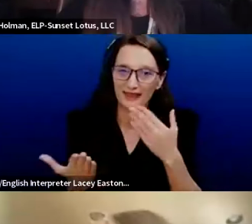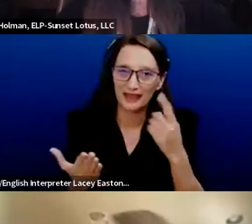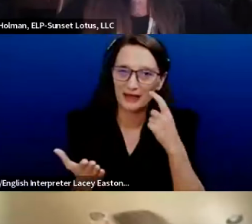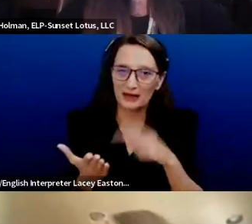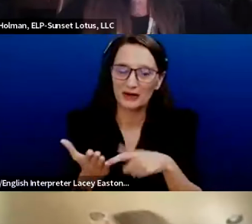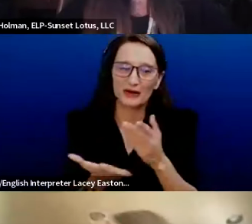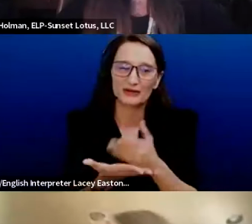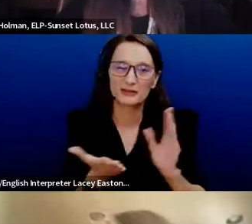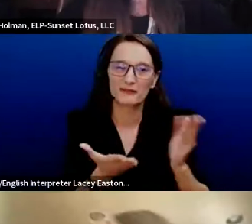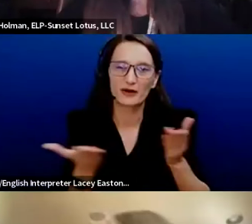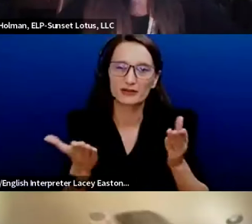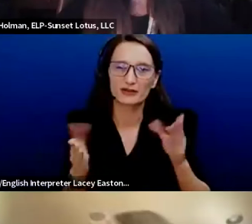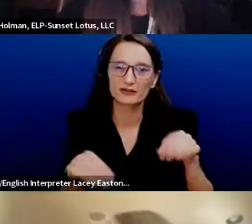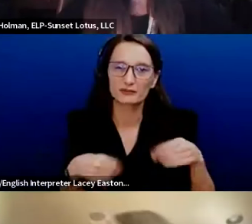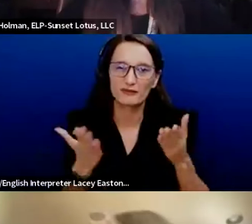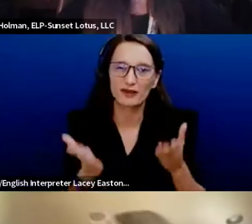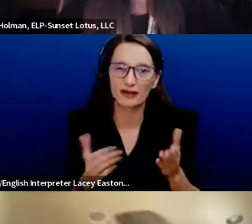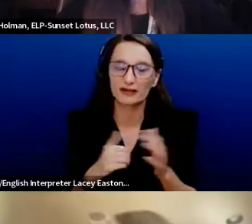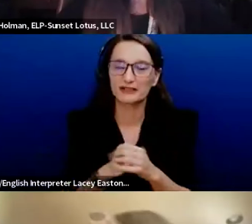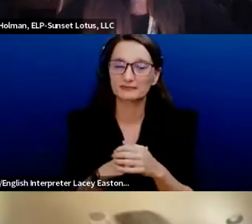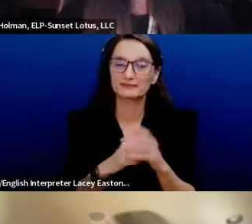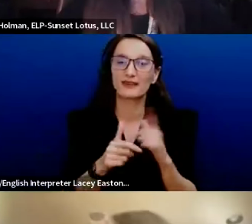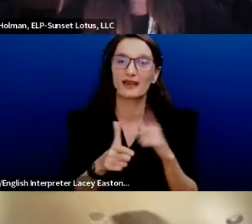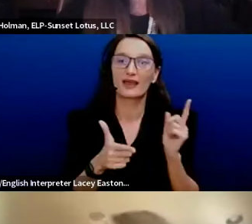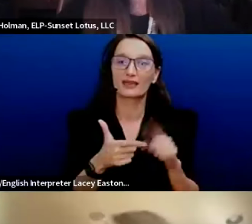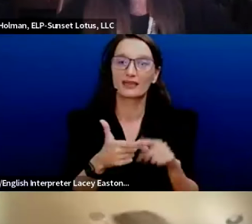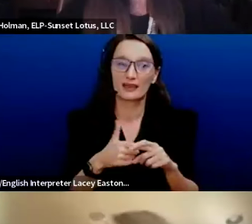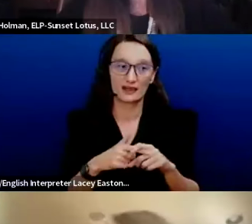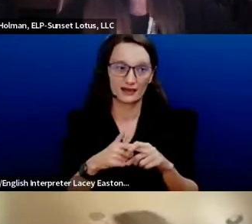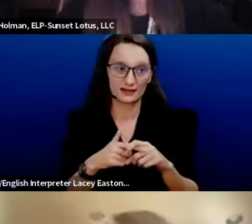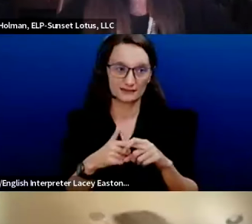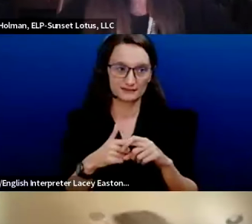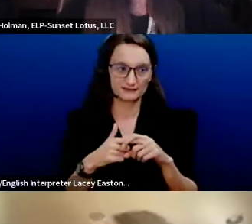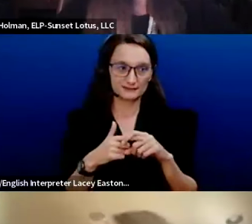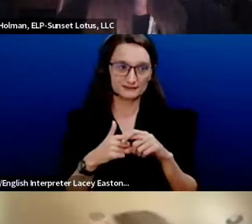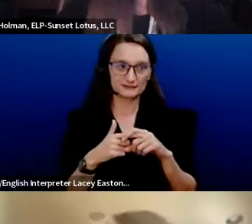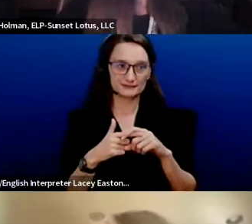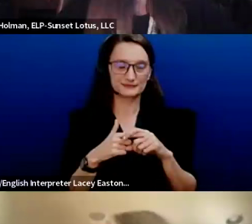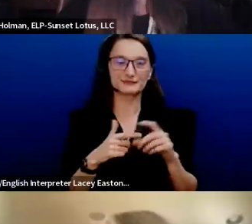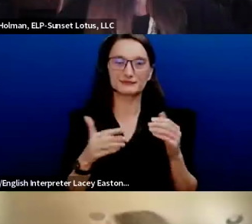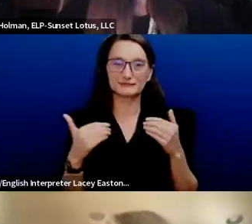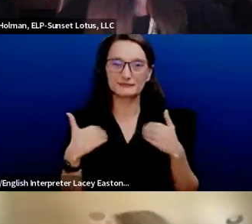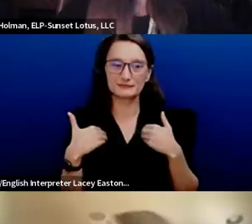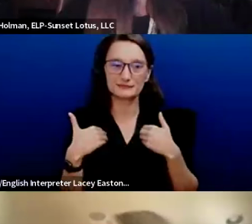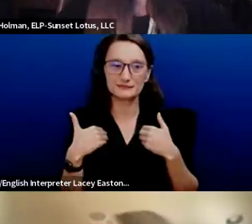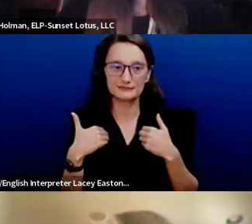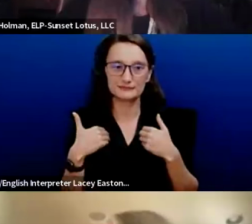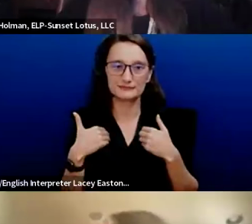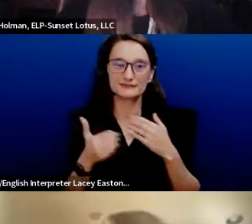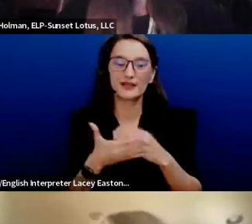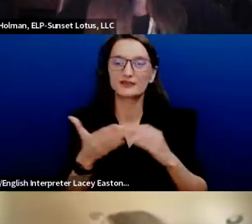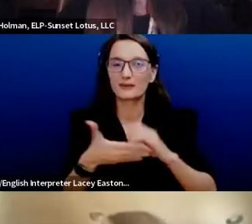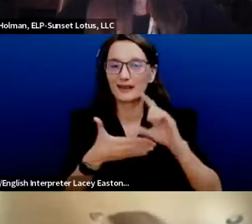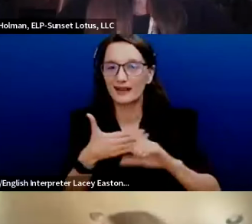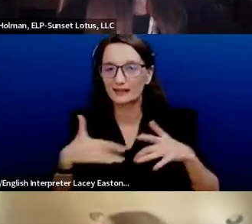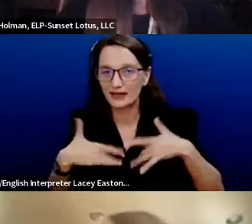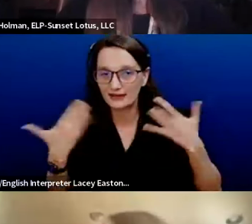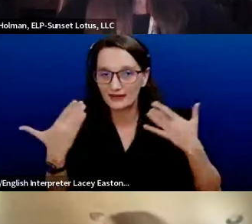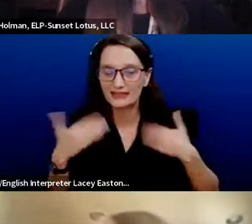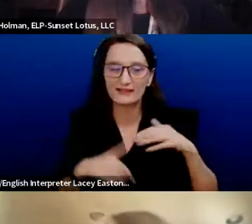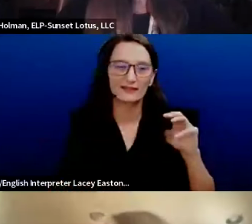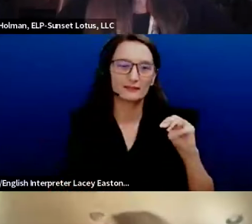service providers. And then we have some calendar events. We have a micro enterprise